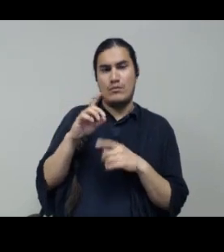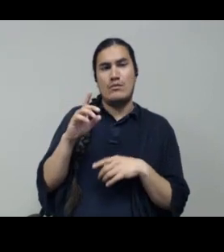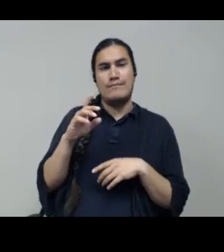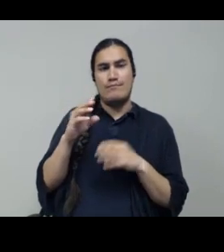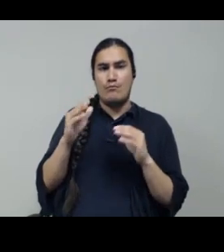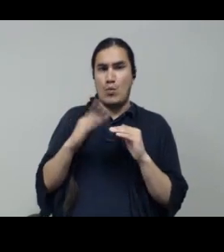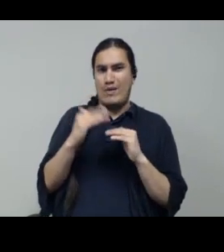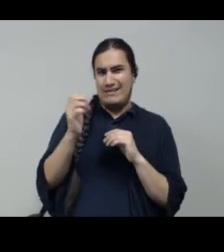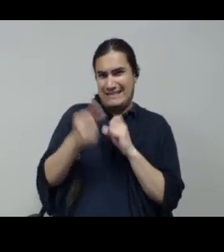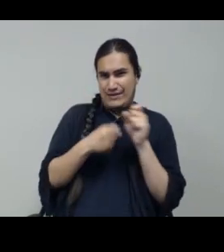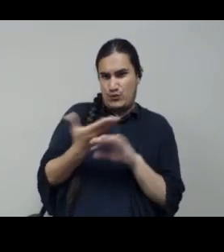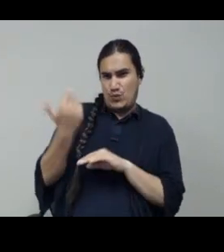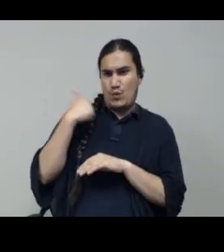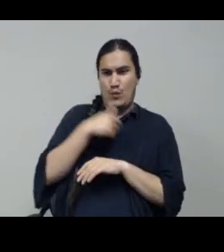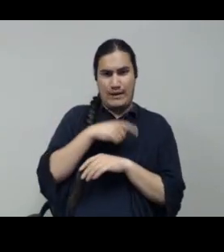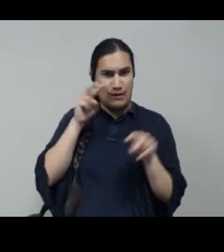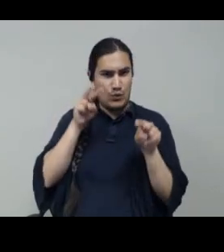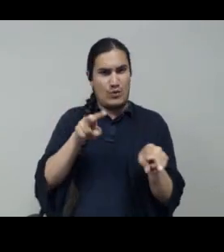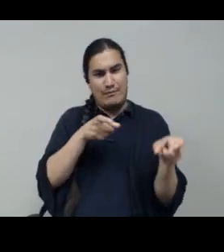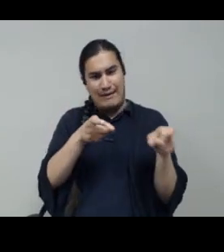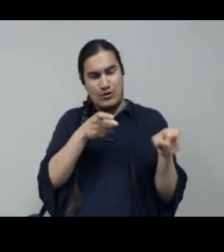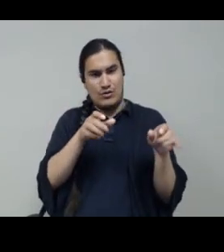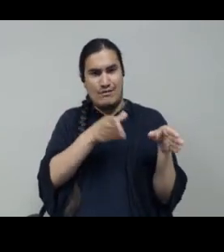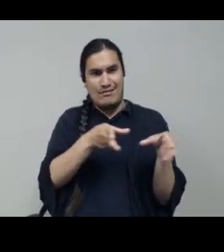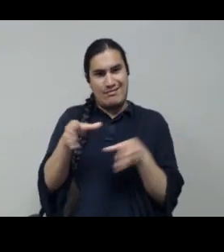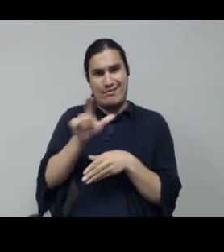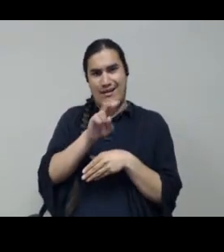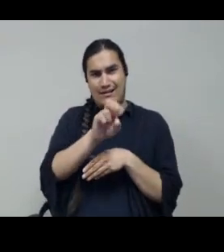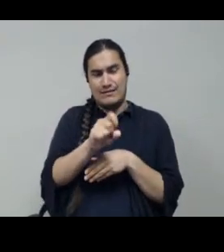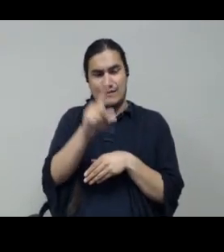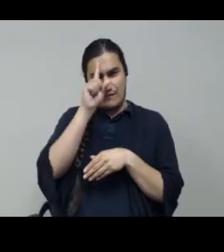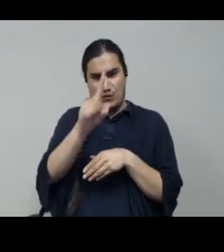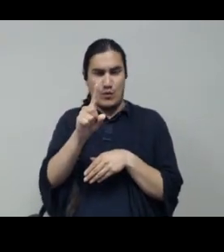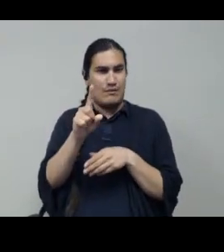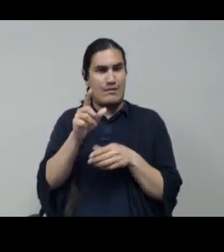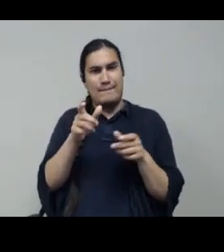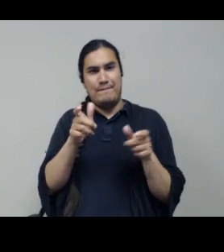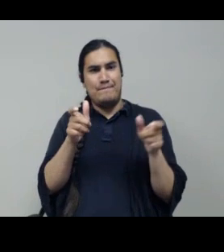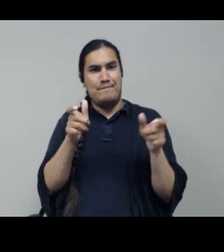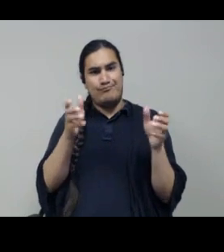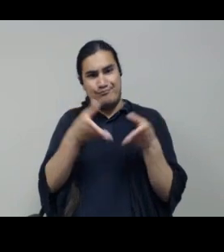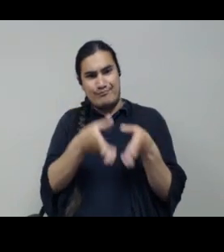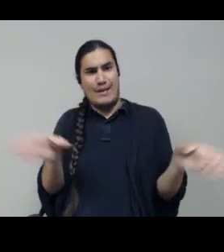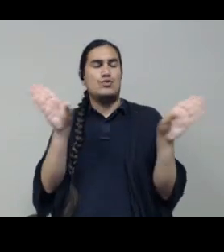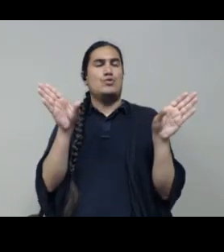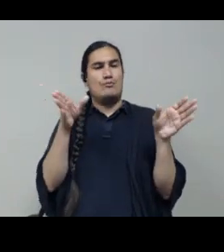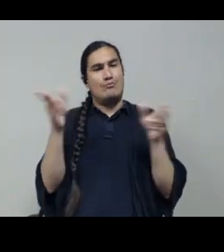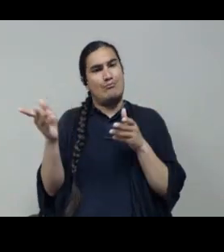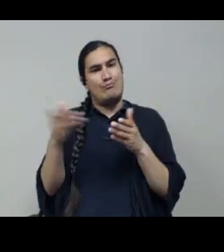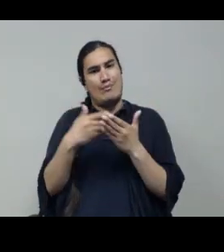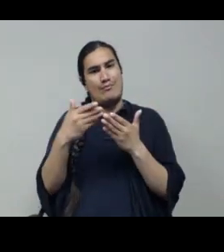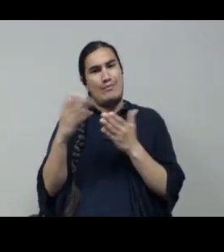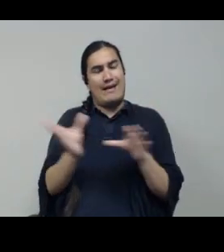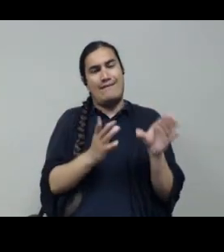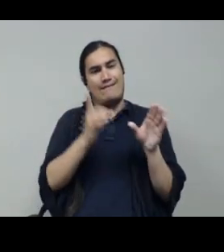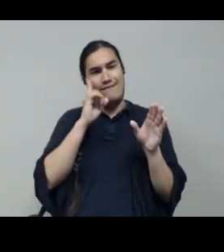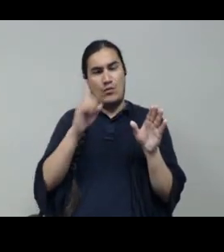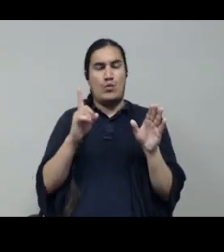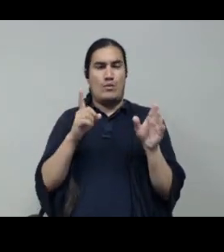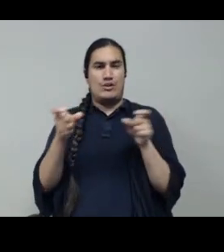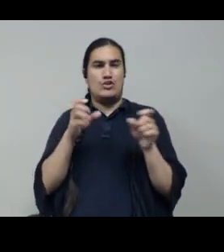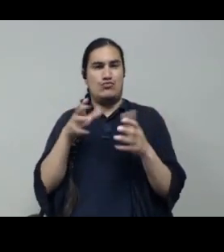looking at managed lanes as part of the SCAG region's master plan for better managing traffic. And I should introduce myself, even though I